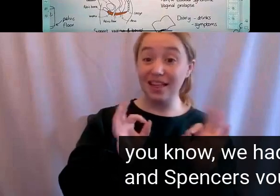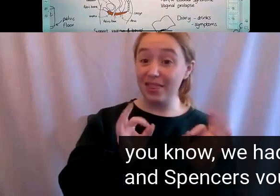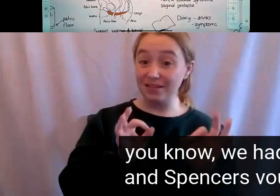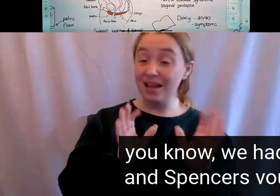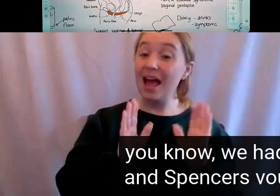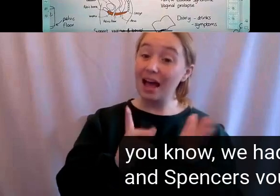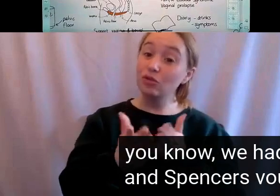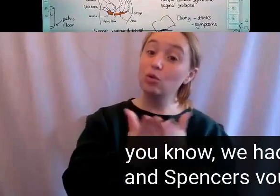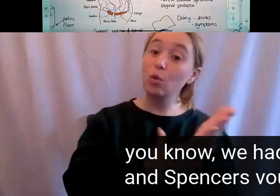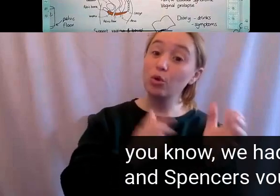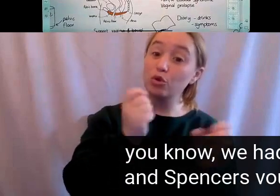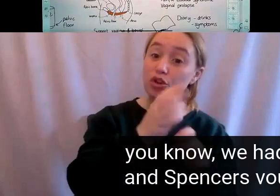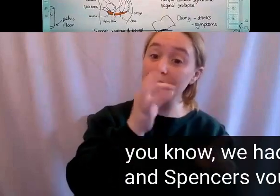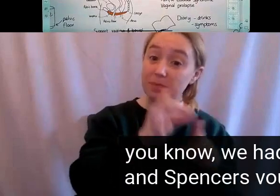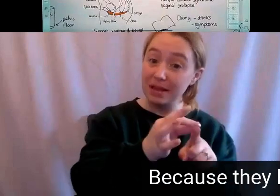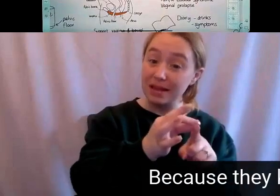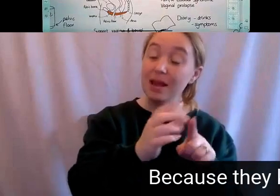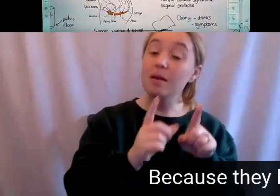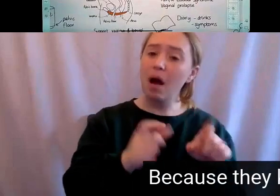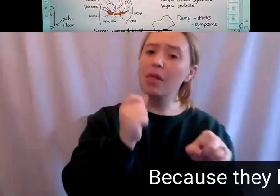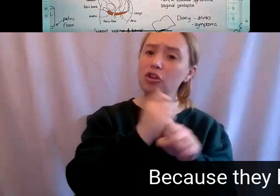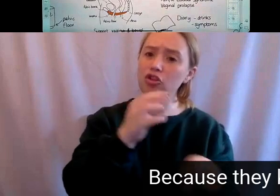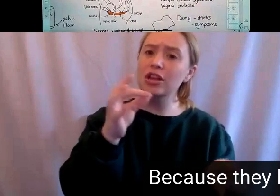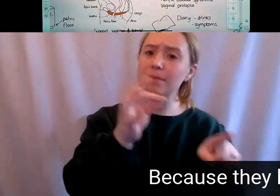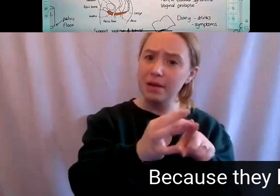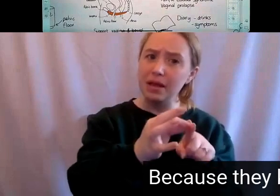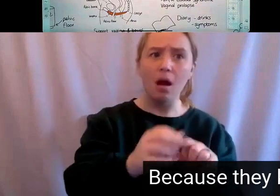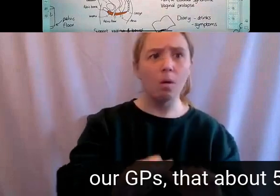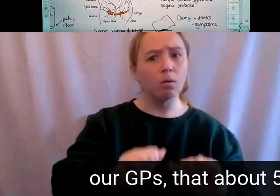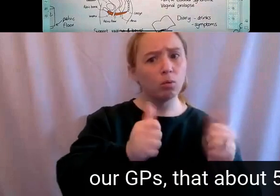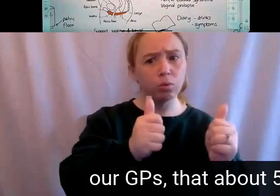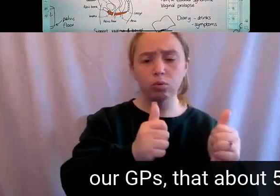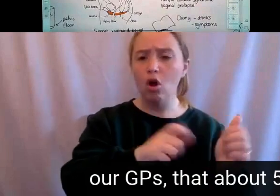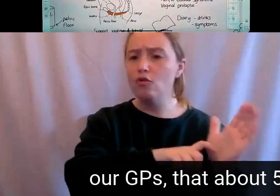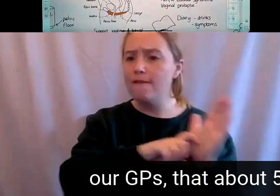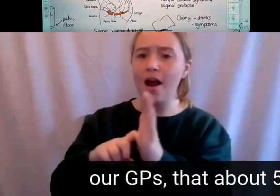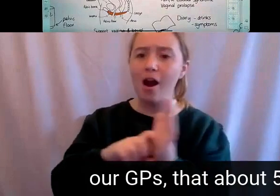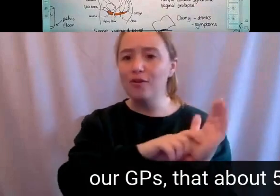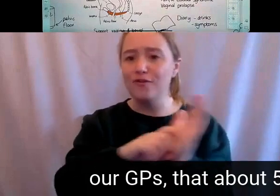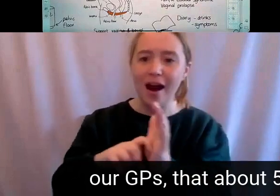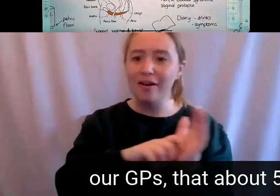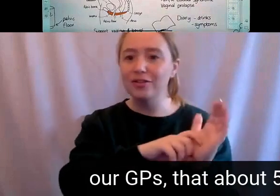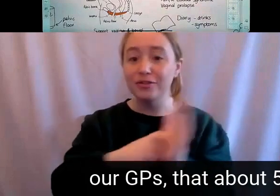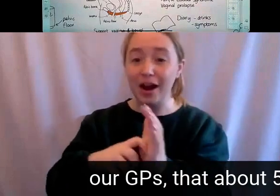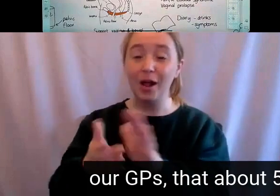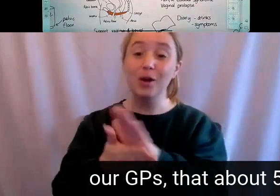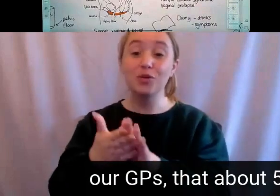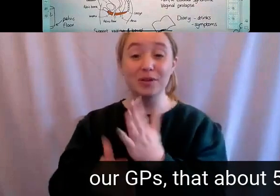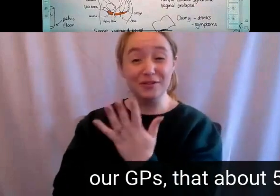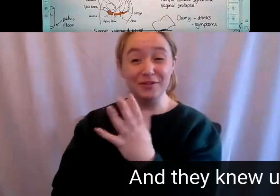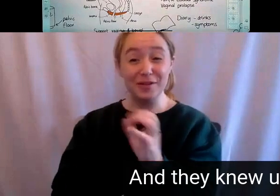send the Marks and Spencer's vouchers for Christmas because they kept us so busy, our GPs, that about 50% of our work was